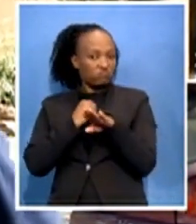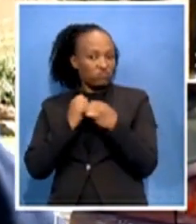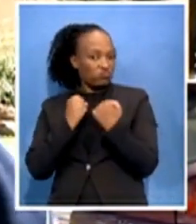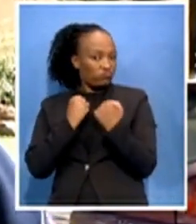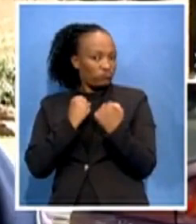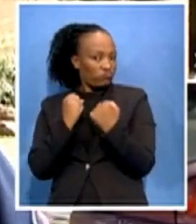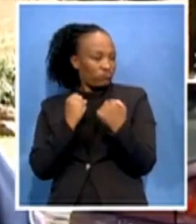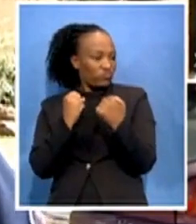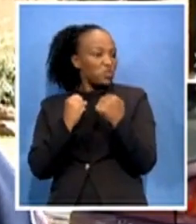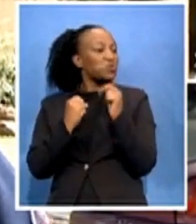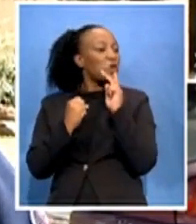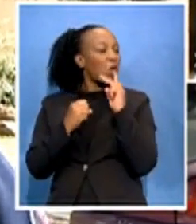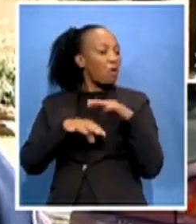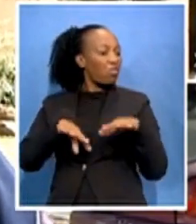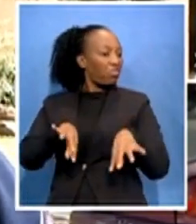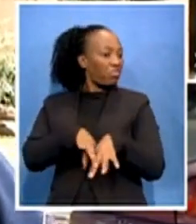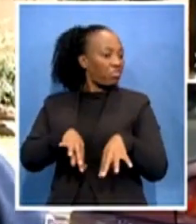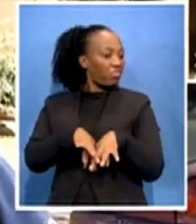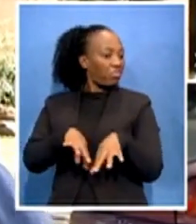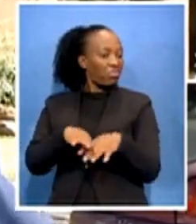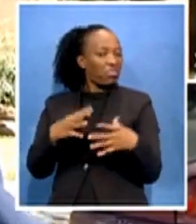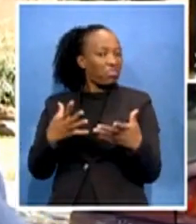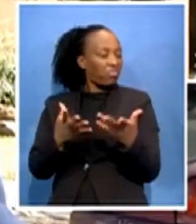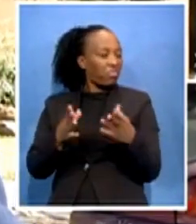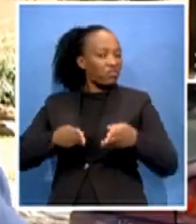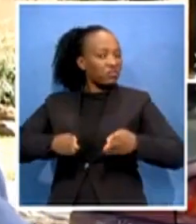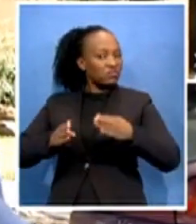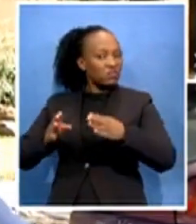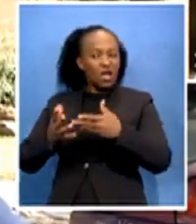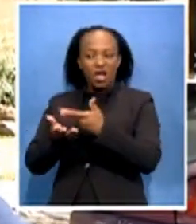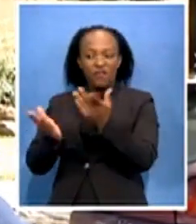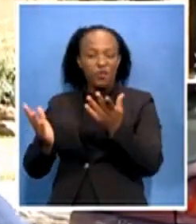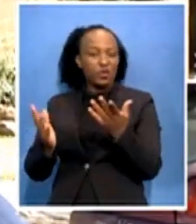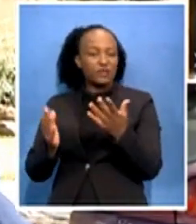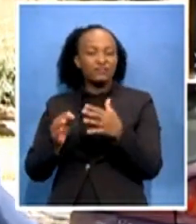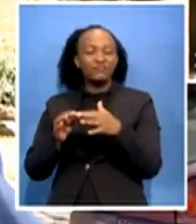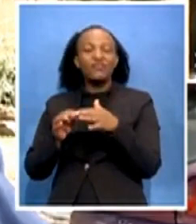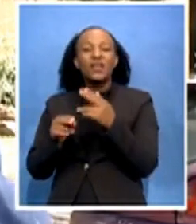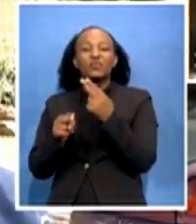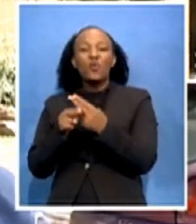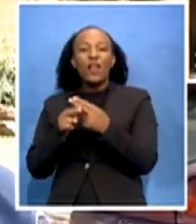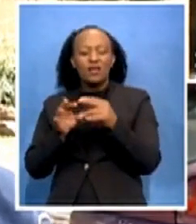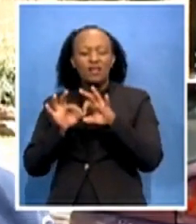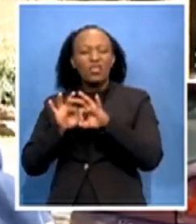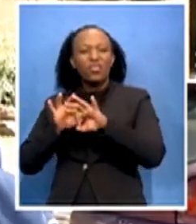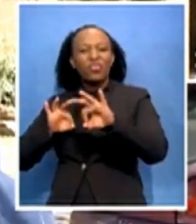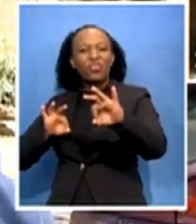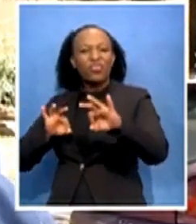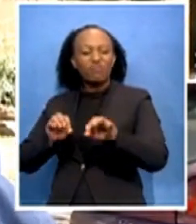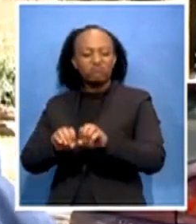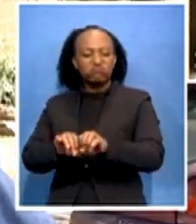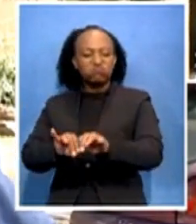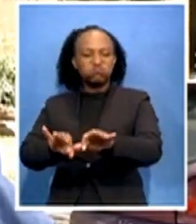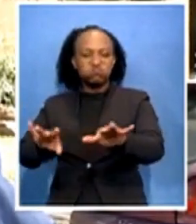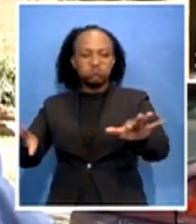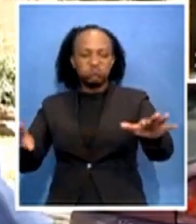over the show. There's sewage spillage all over the municipality. Nothing really